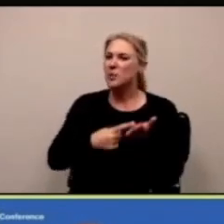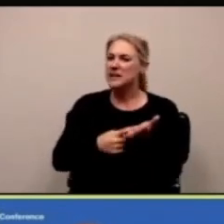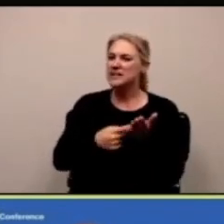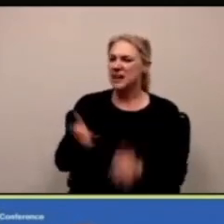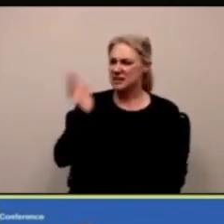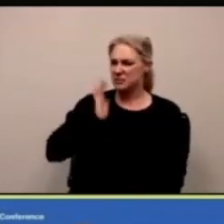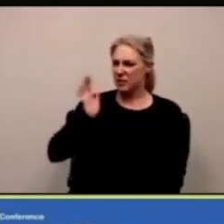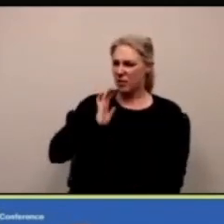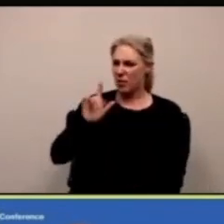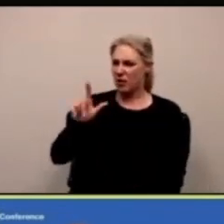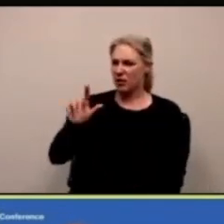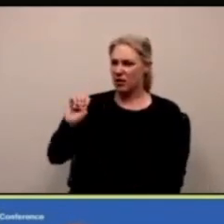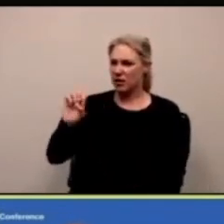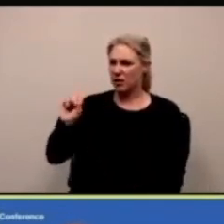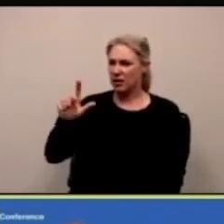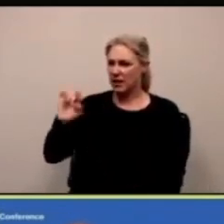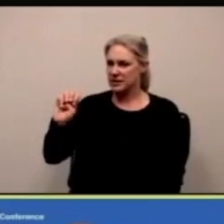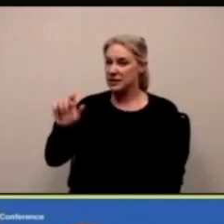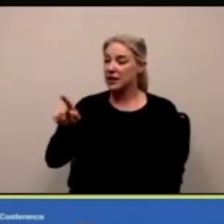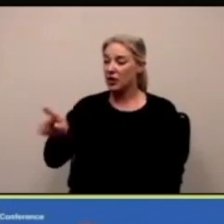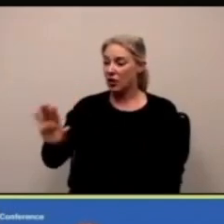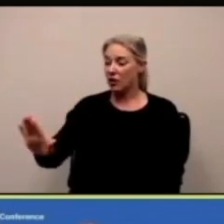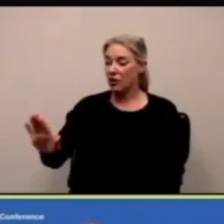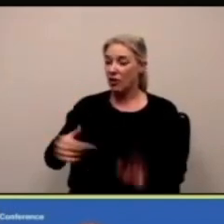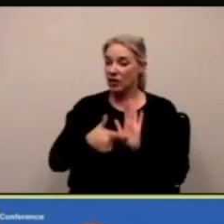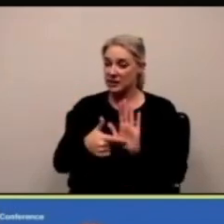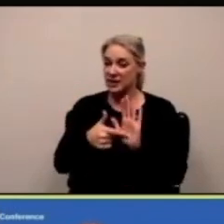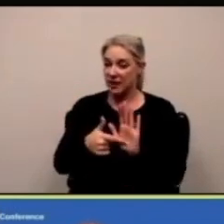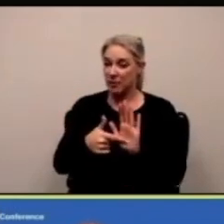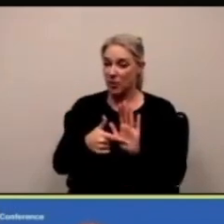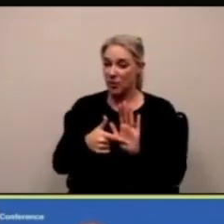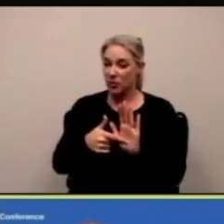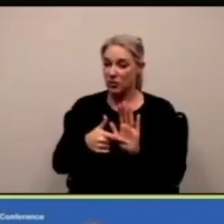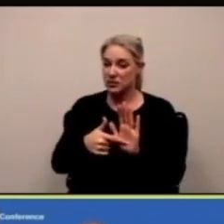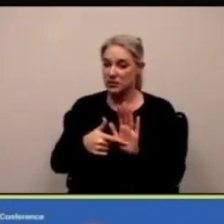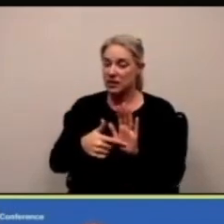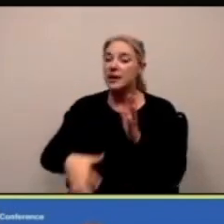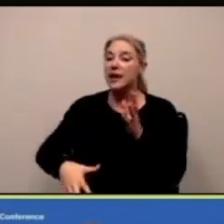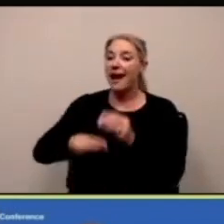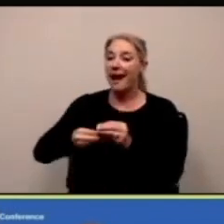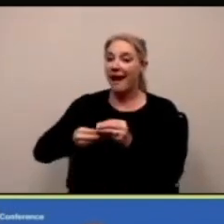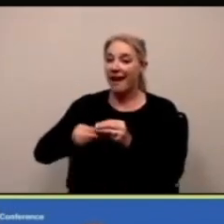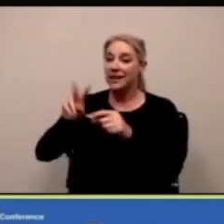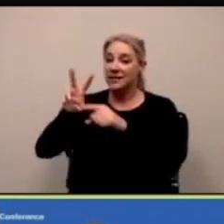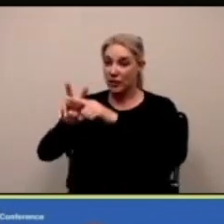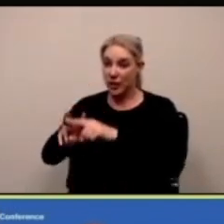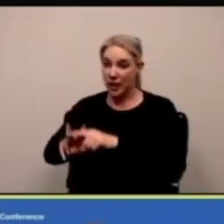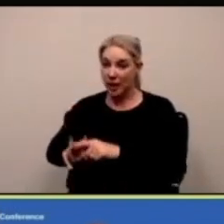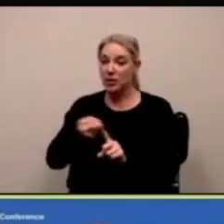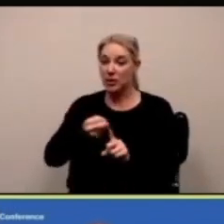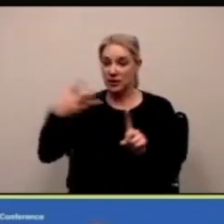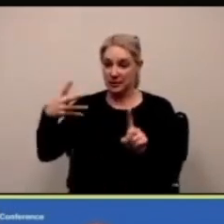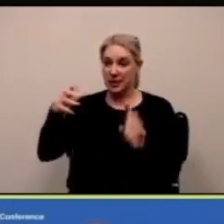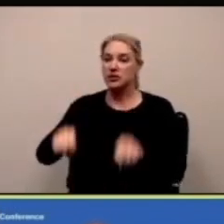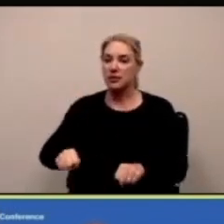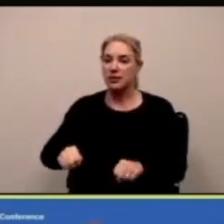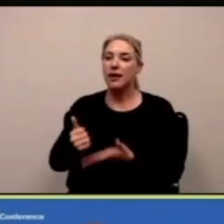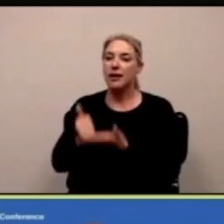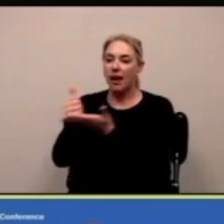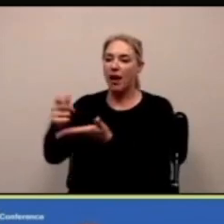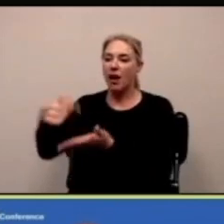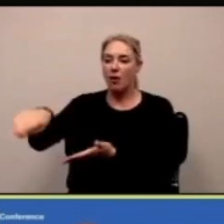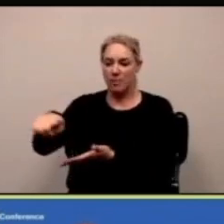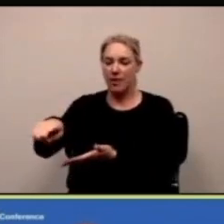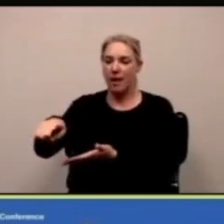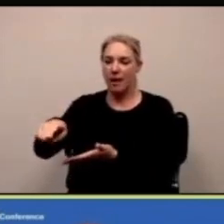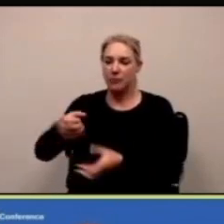is that this also just brings in that expanding their vocabulary around feelings or emotion to help better express specifically what it is that they're feeling.